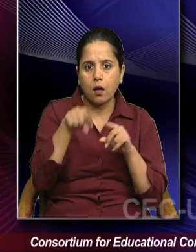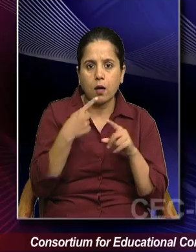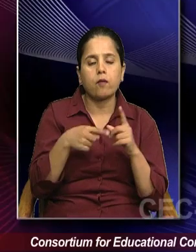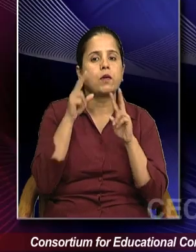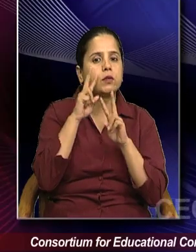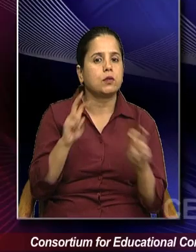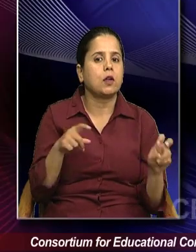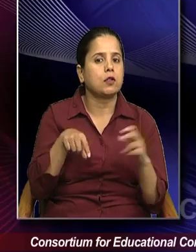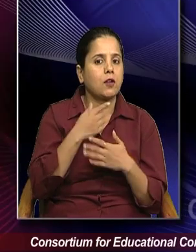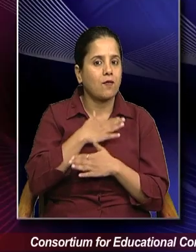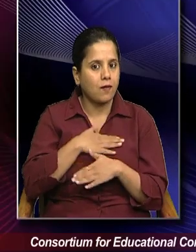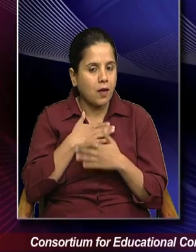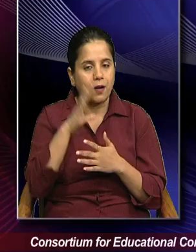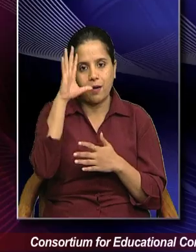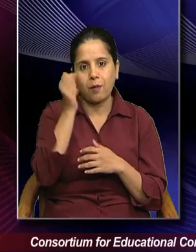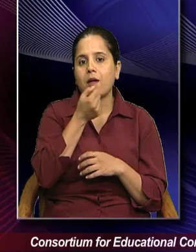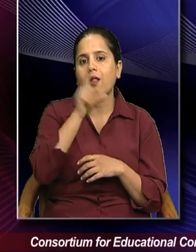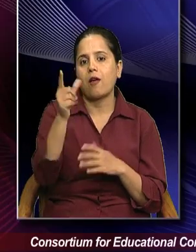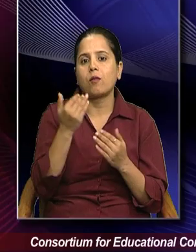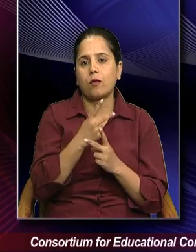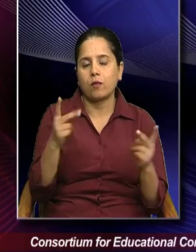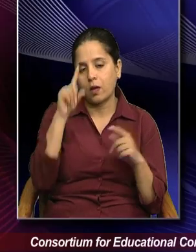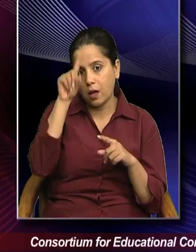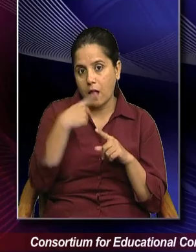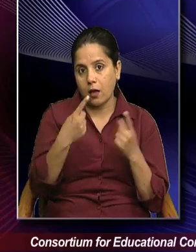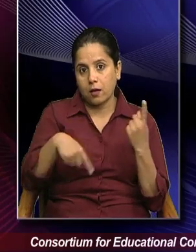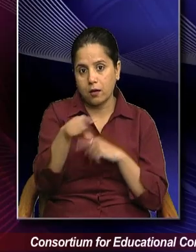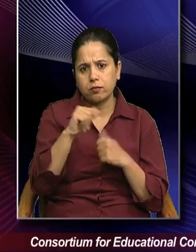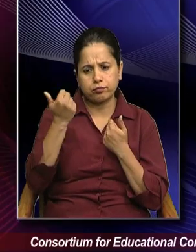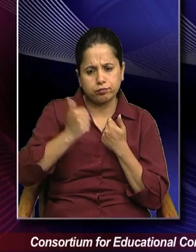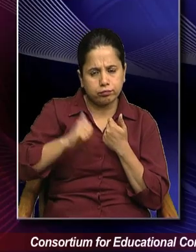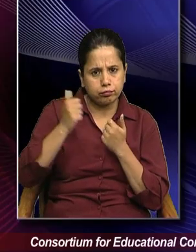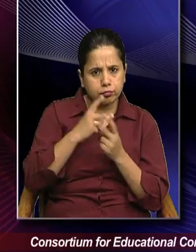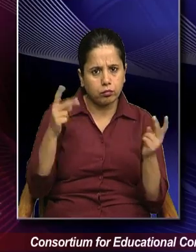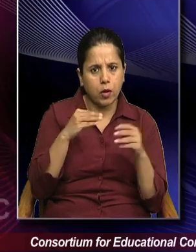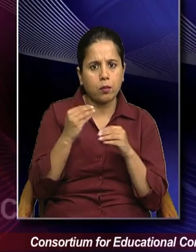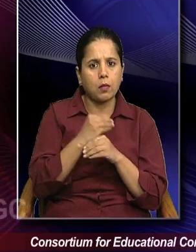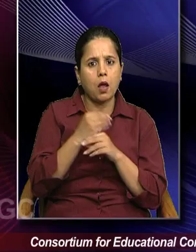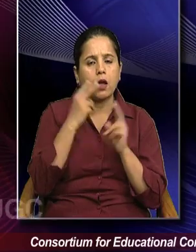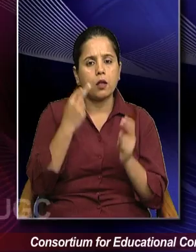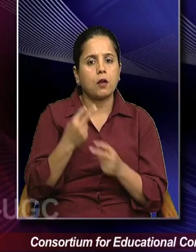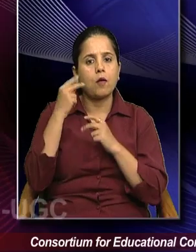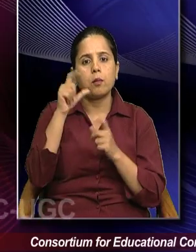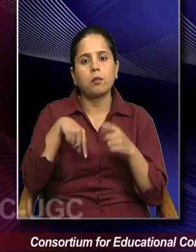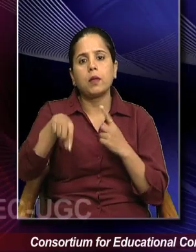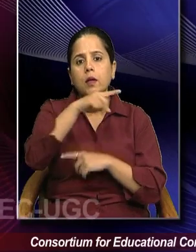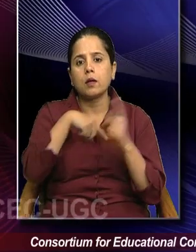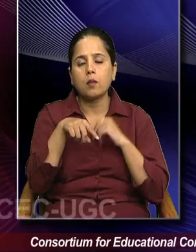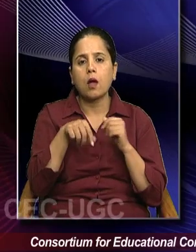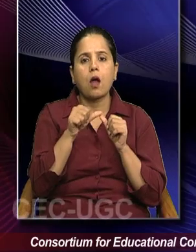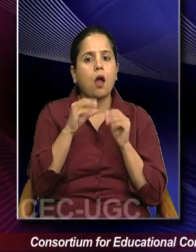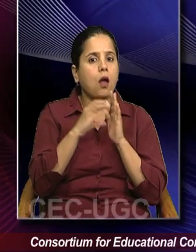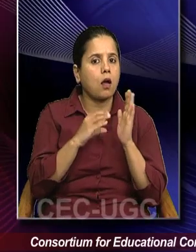research fun and memorable. Expert critic story, the peer review for the public article